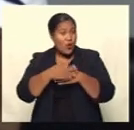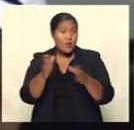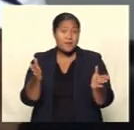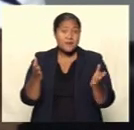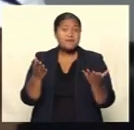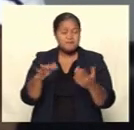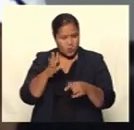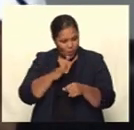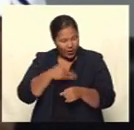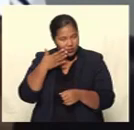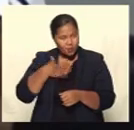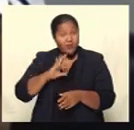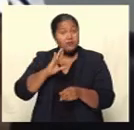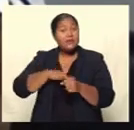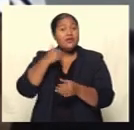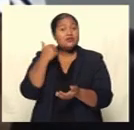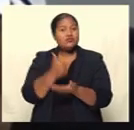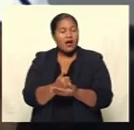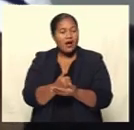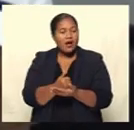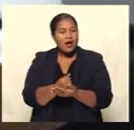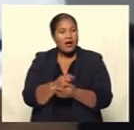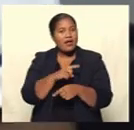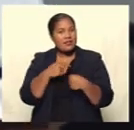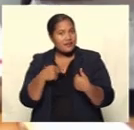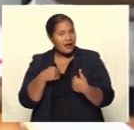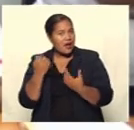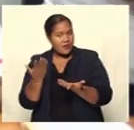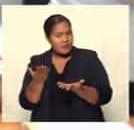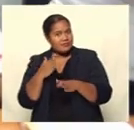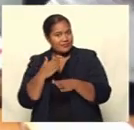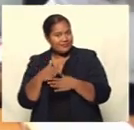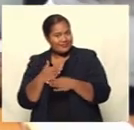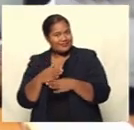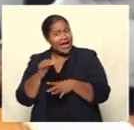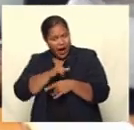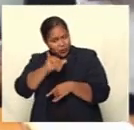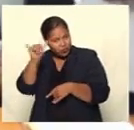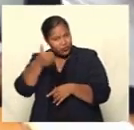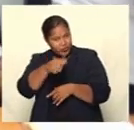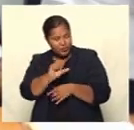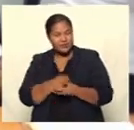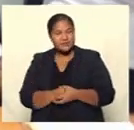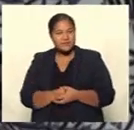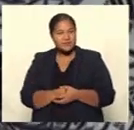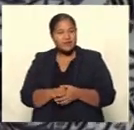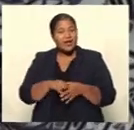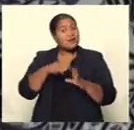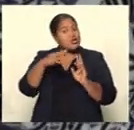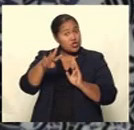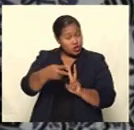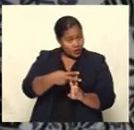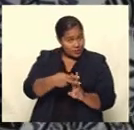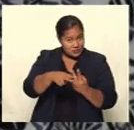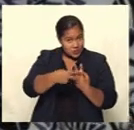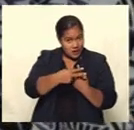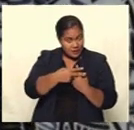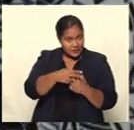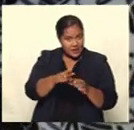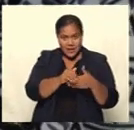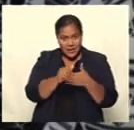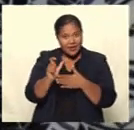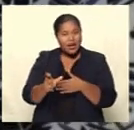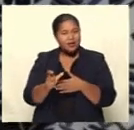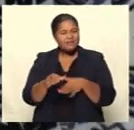need to ensure that our carrier will be there. Social Democratic Liberal Party leader William Avoka is hoping